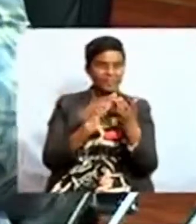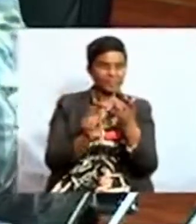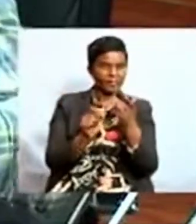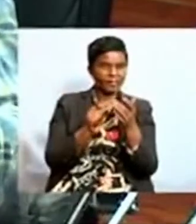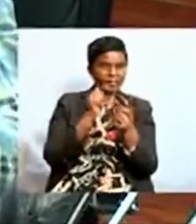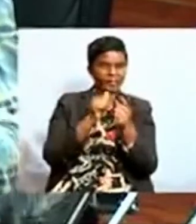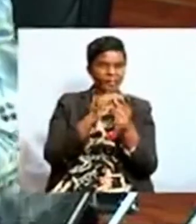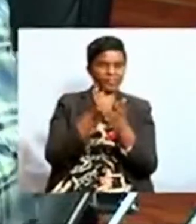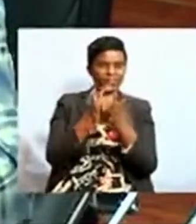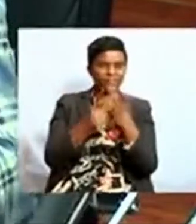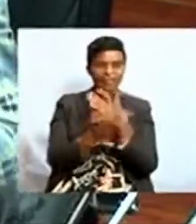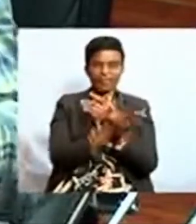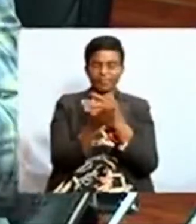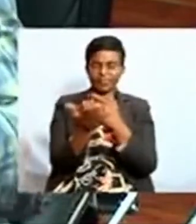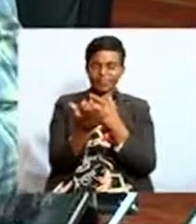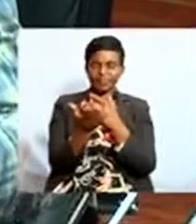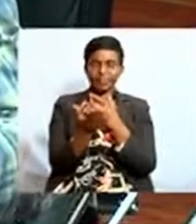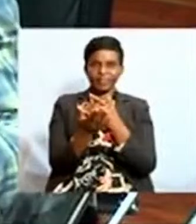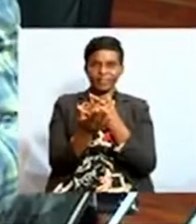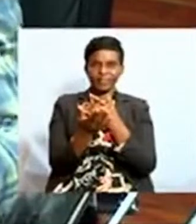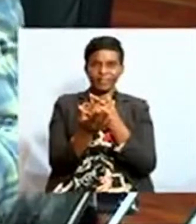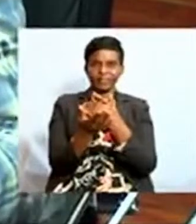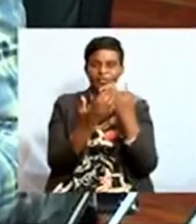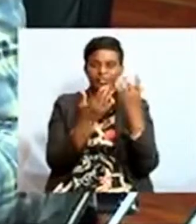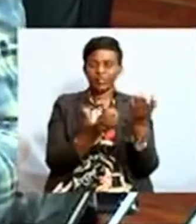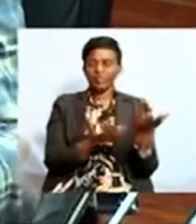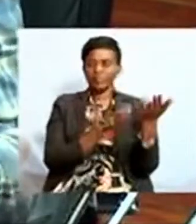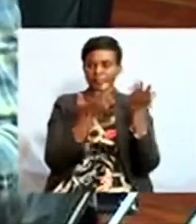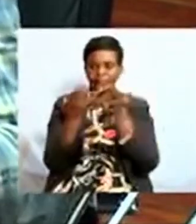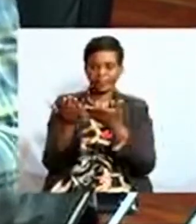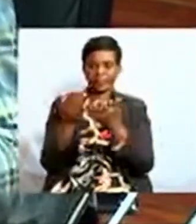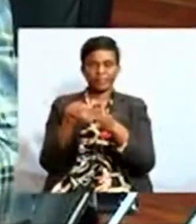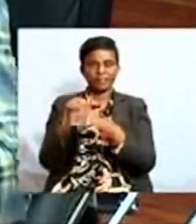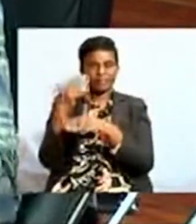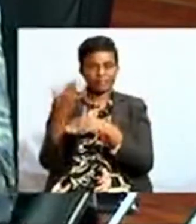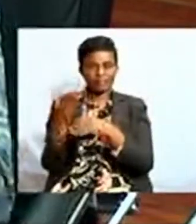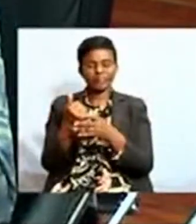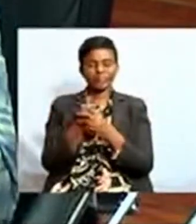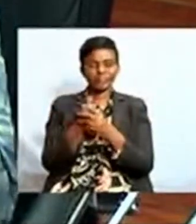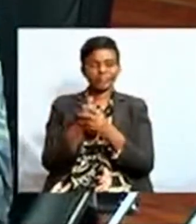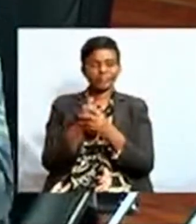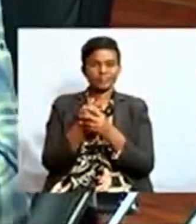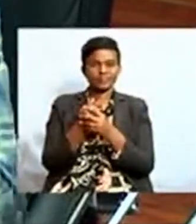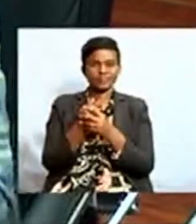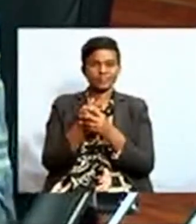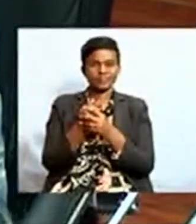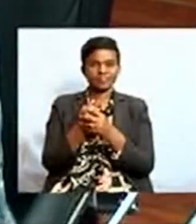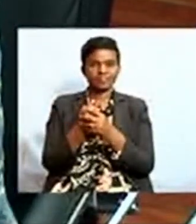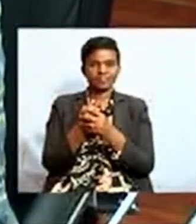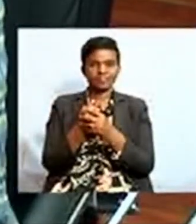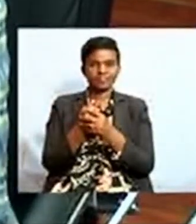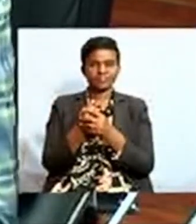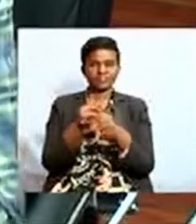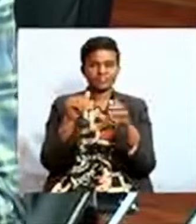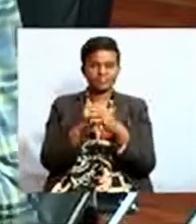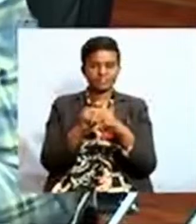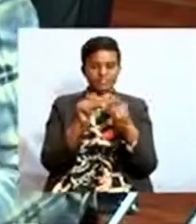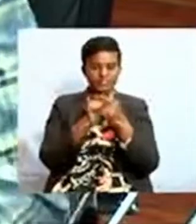are great and big issues that you brought out, especially regulator and profitability is a very big issue that